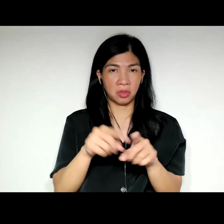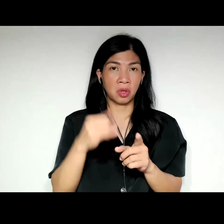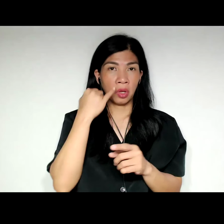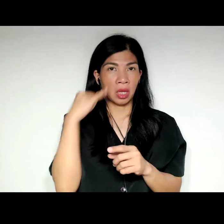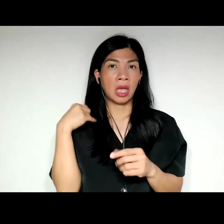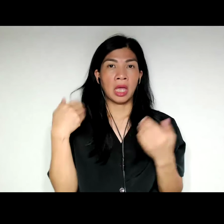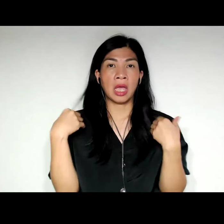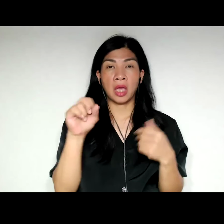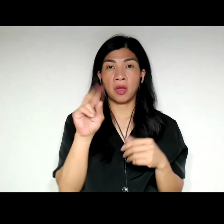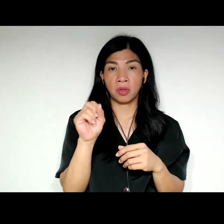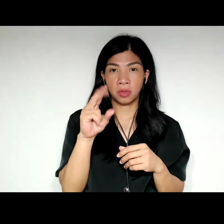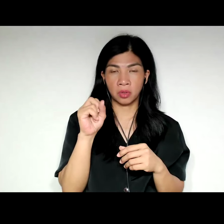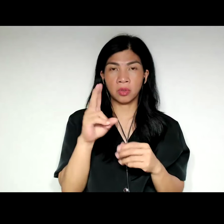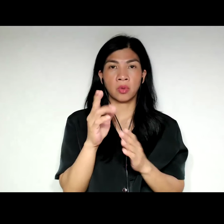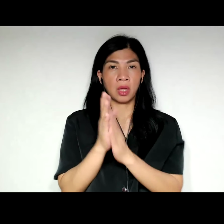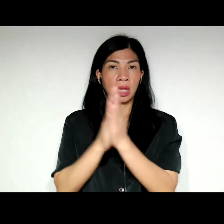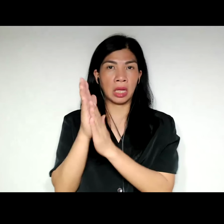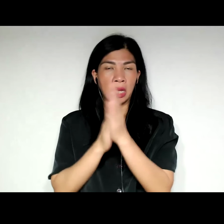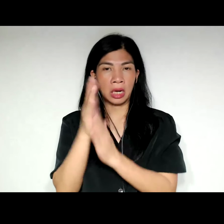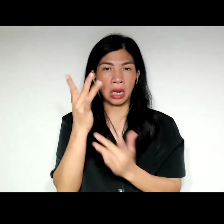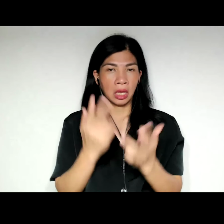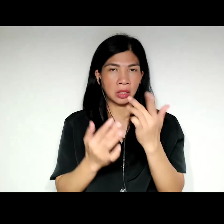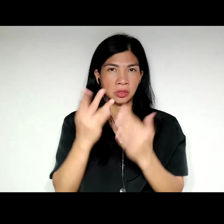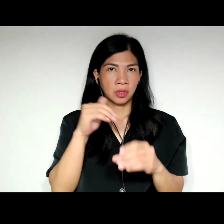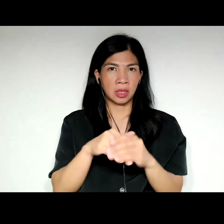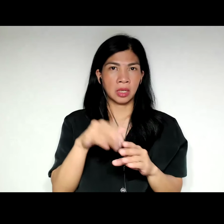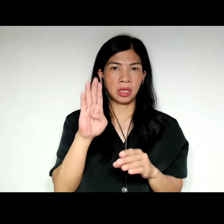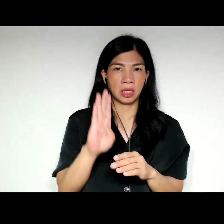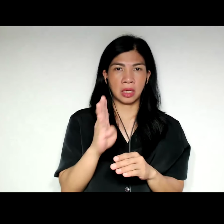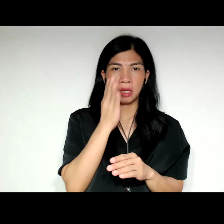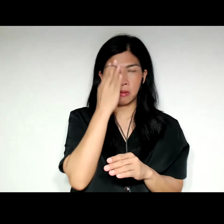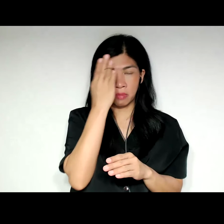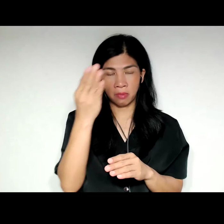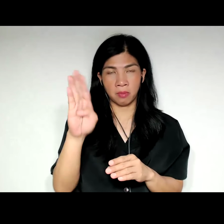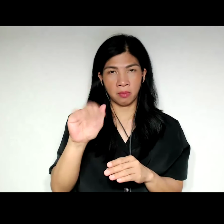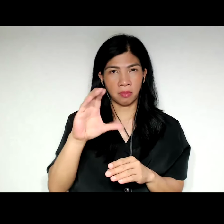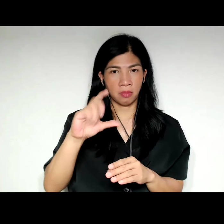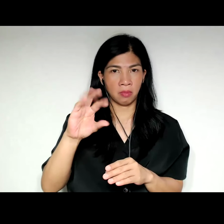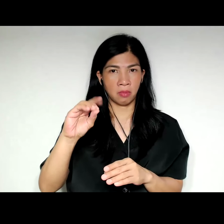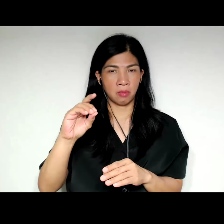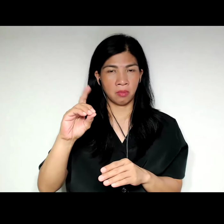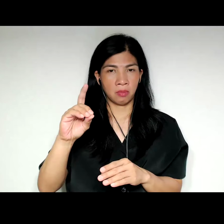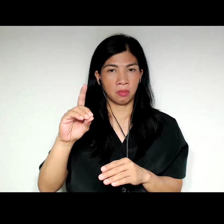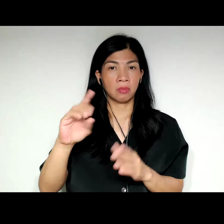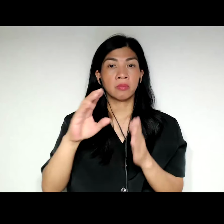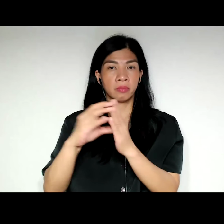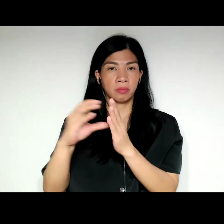been 12 grass fires in Bacolod City and Negros Occidental. So what that means is